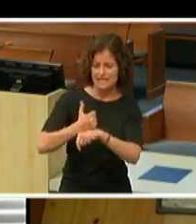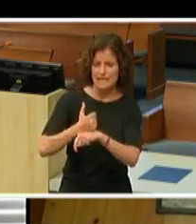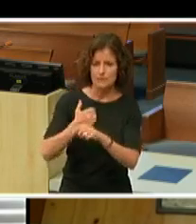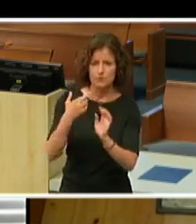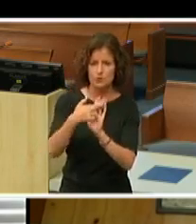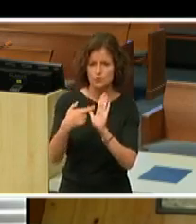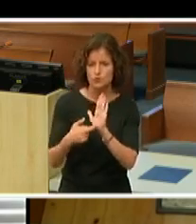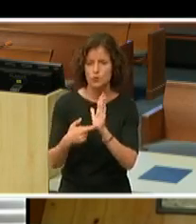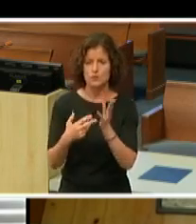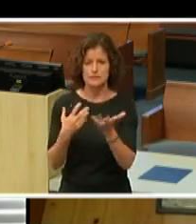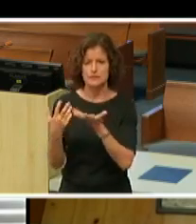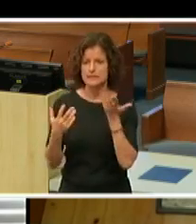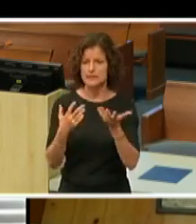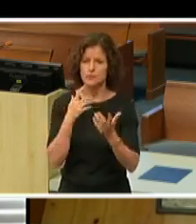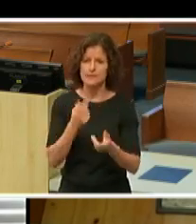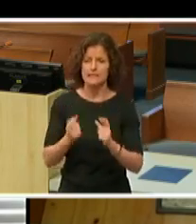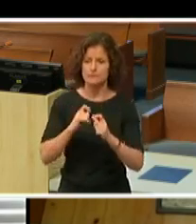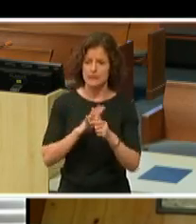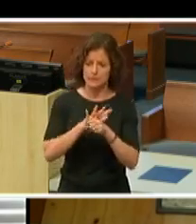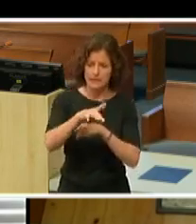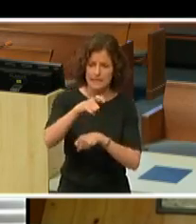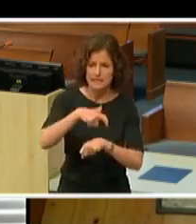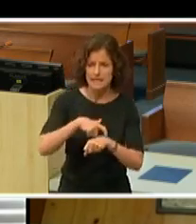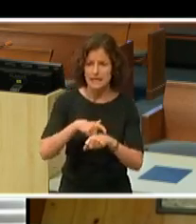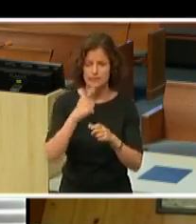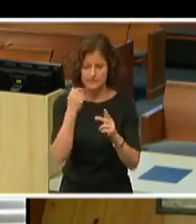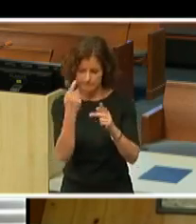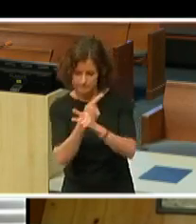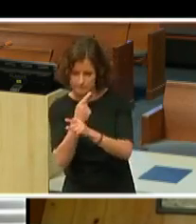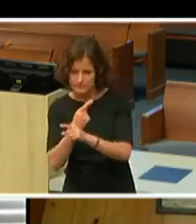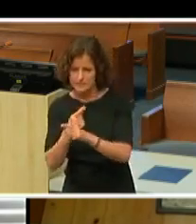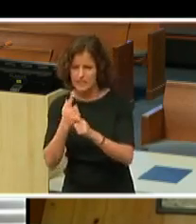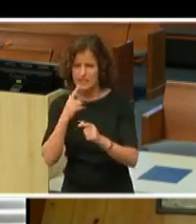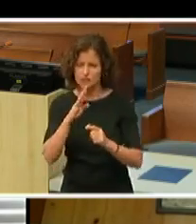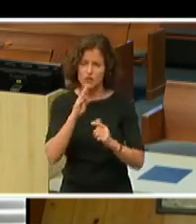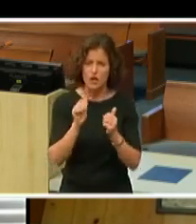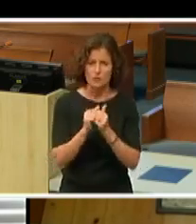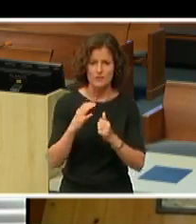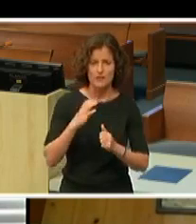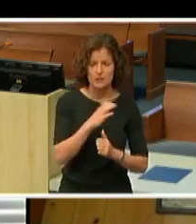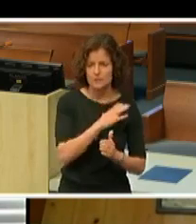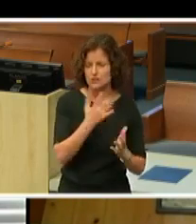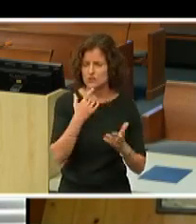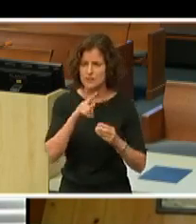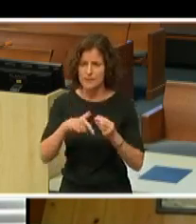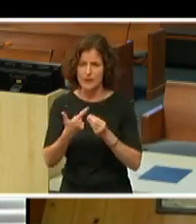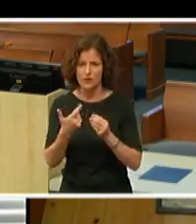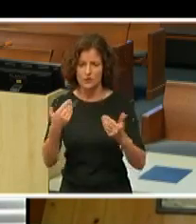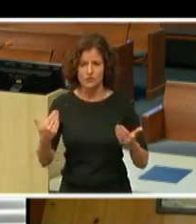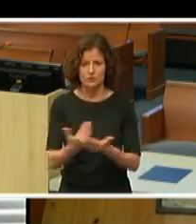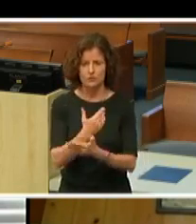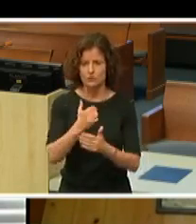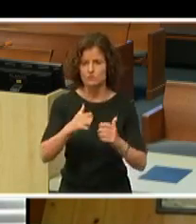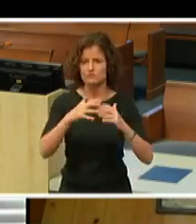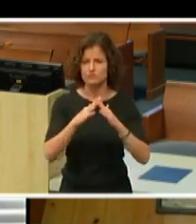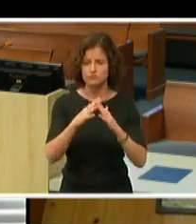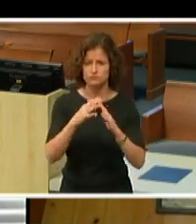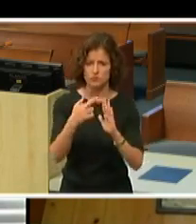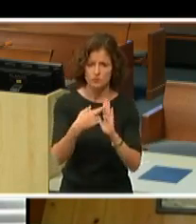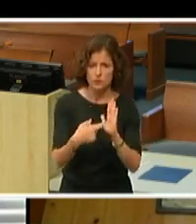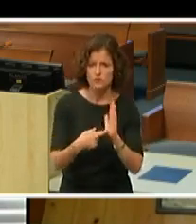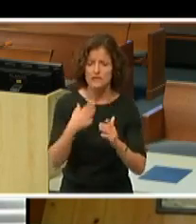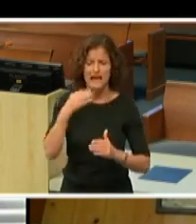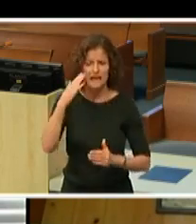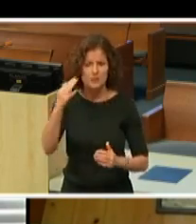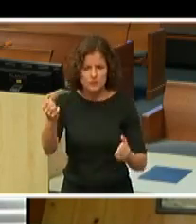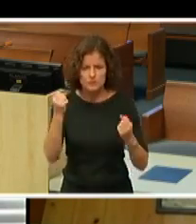Because that gives me plenty of time to kind of circle around to the commissioners that have stay-at-home orders. I know that many,